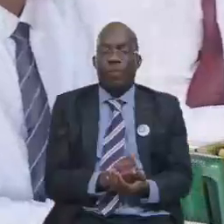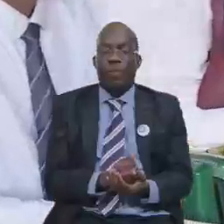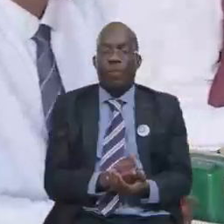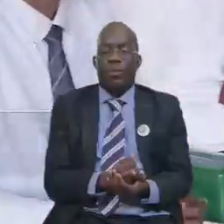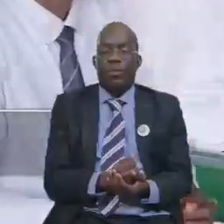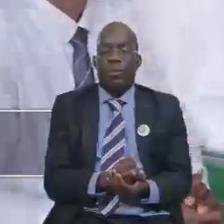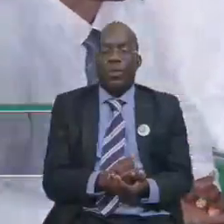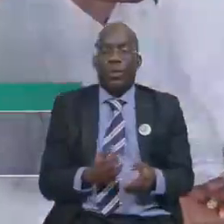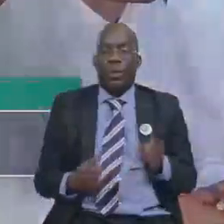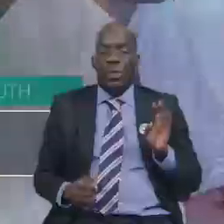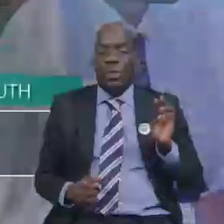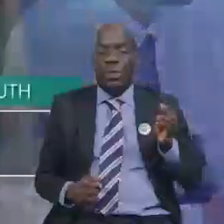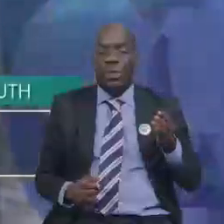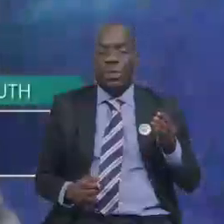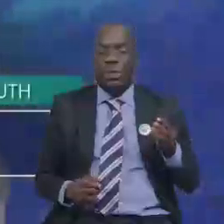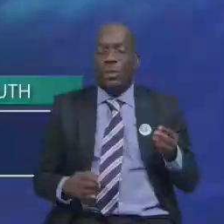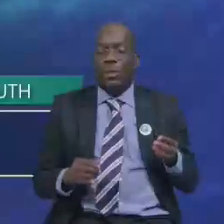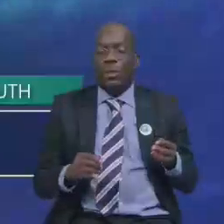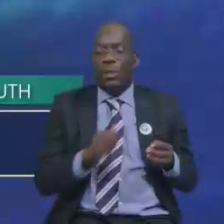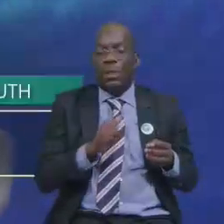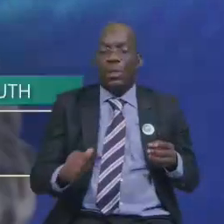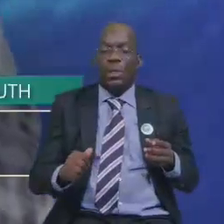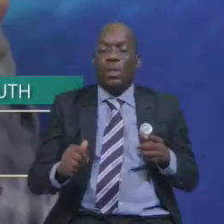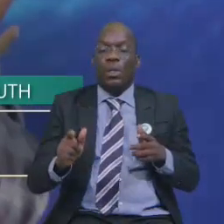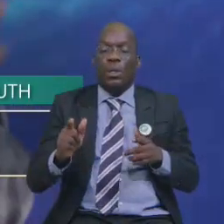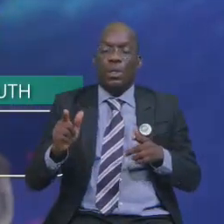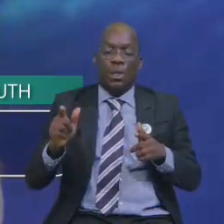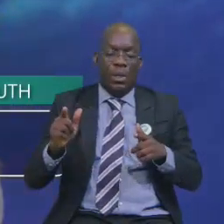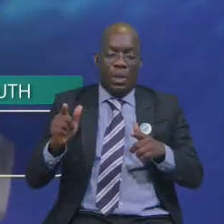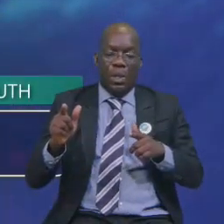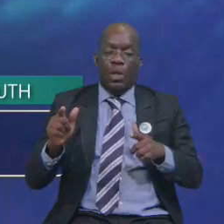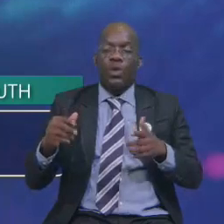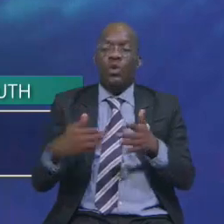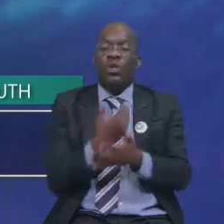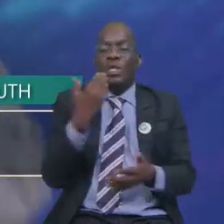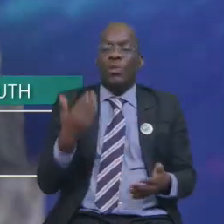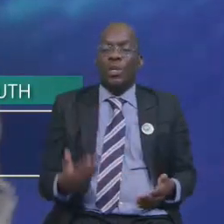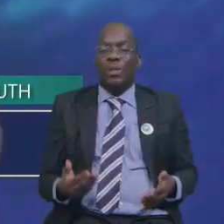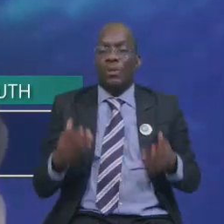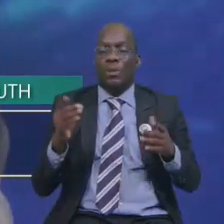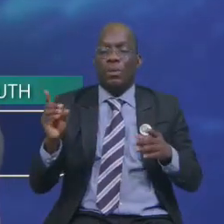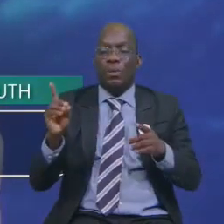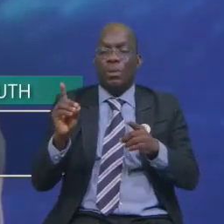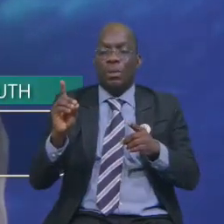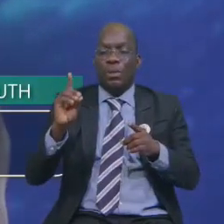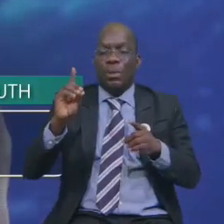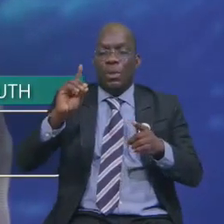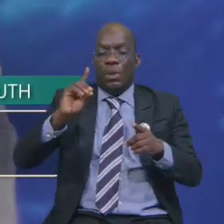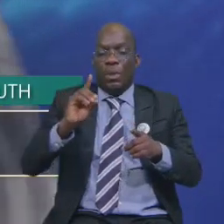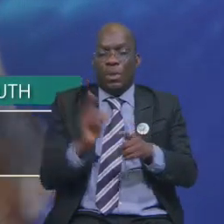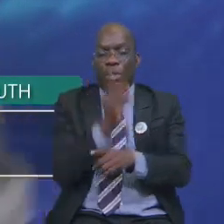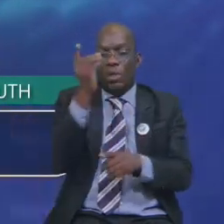new discipline. A new discipline. When you sit at your